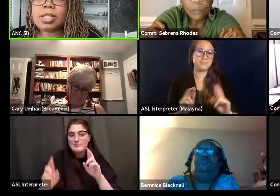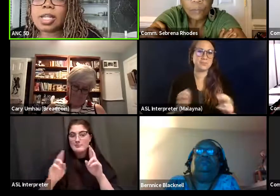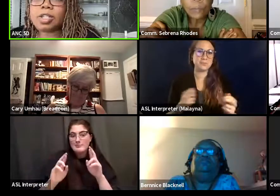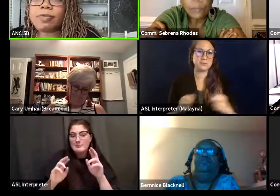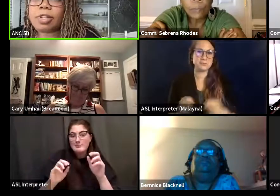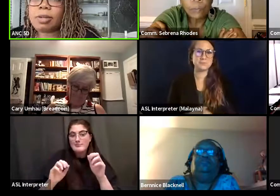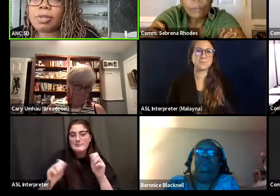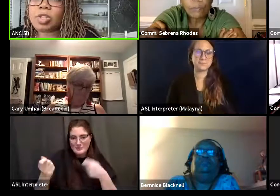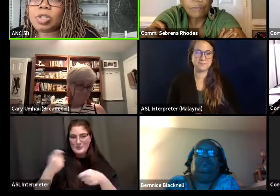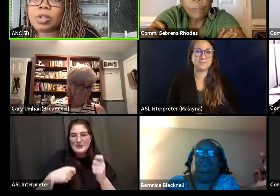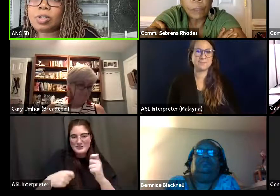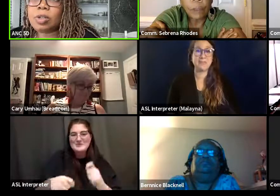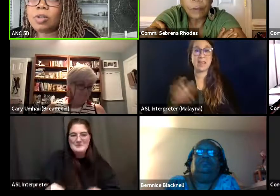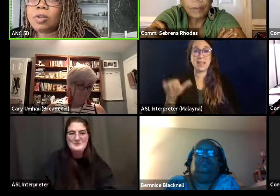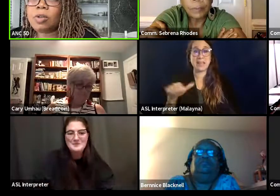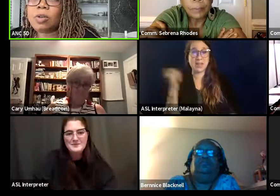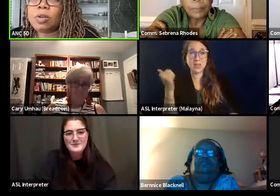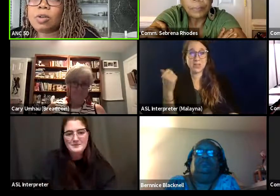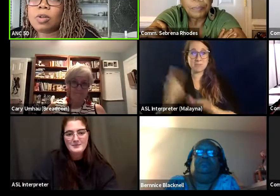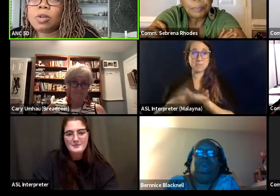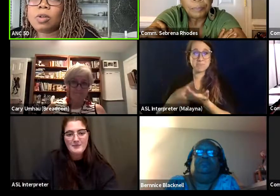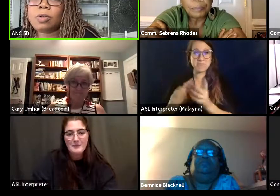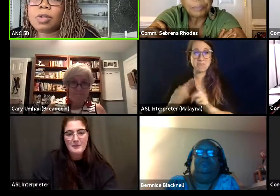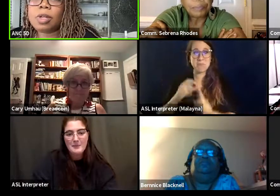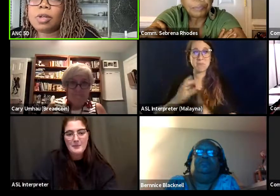any other discussion from the commission?